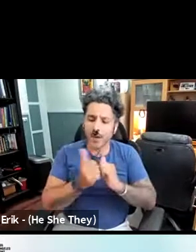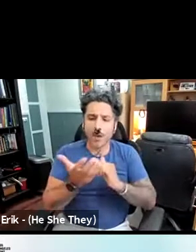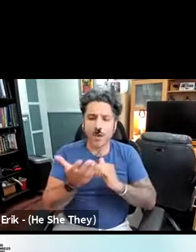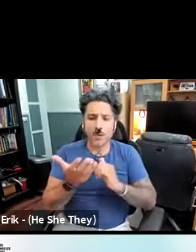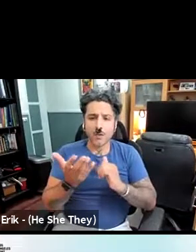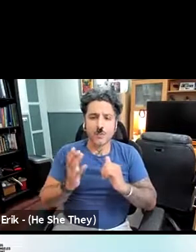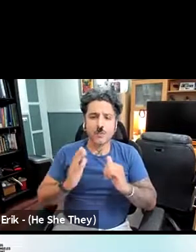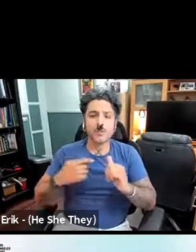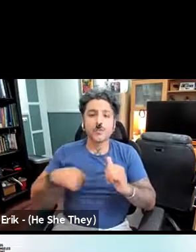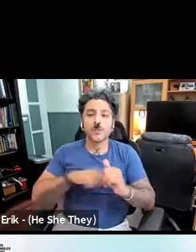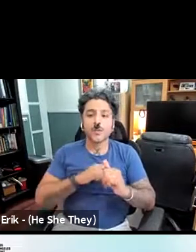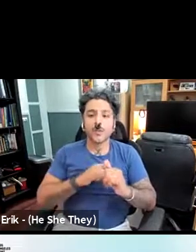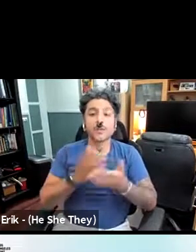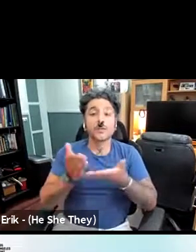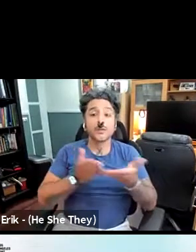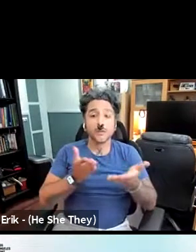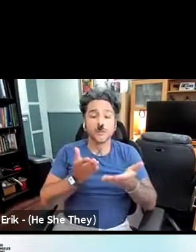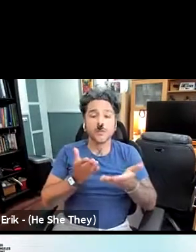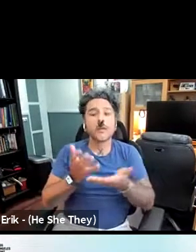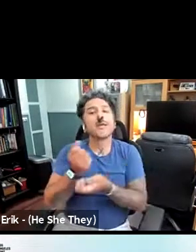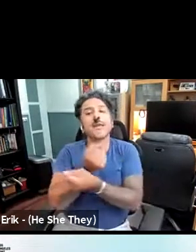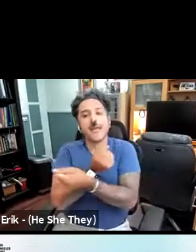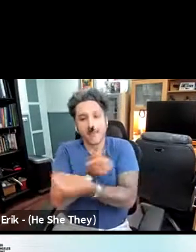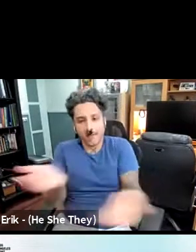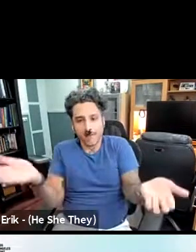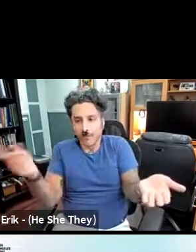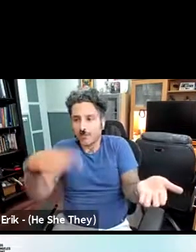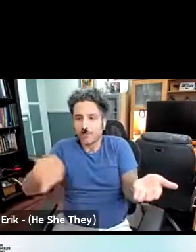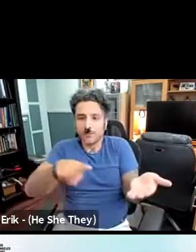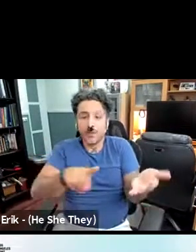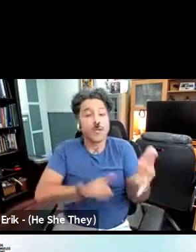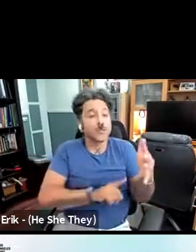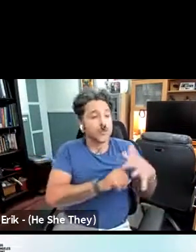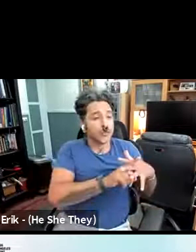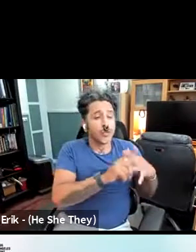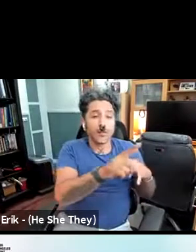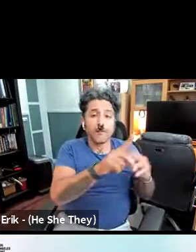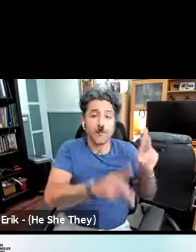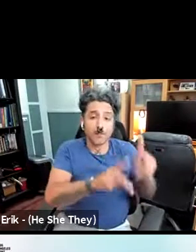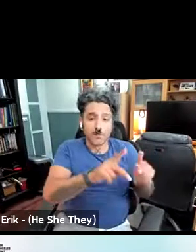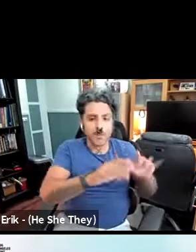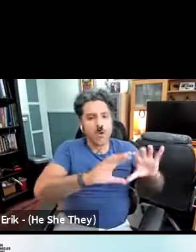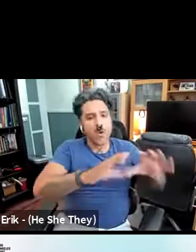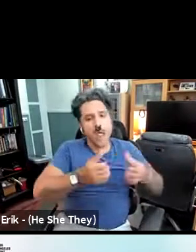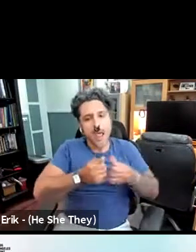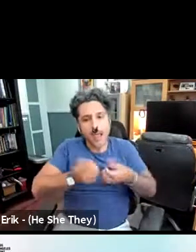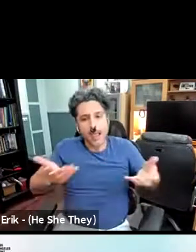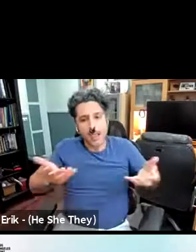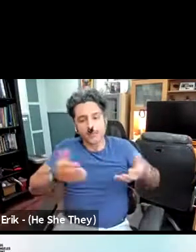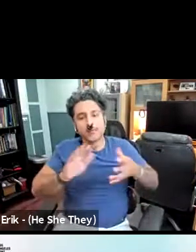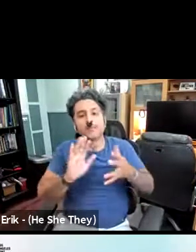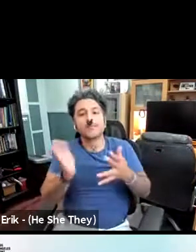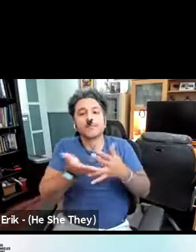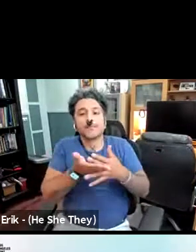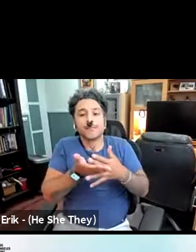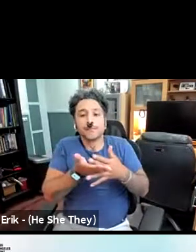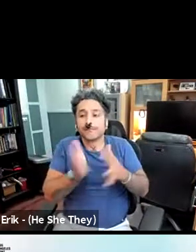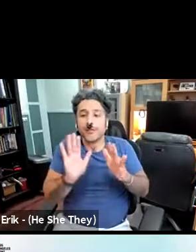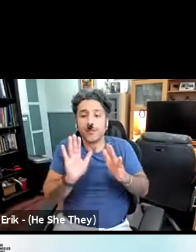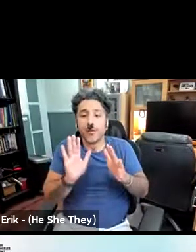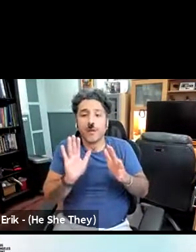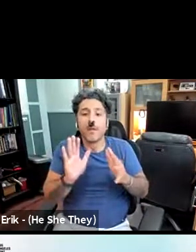how are we serving everybody in community? How are we showing up for everybody? How are we making space, interrupting harm?